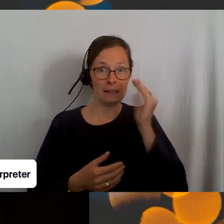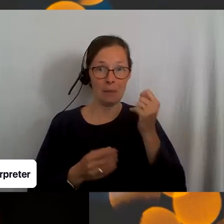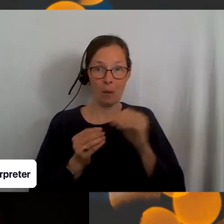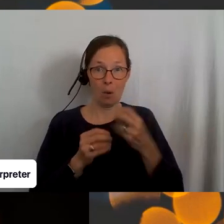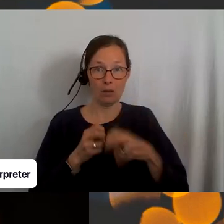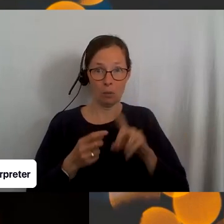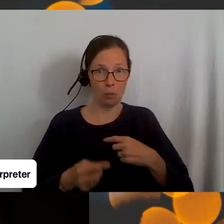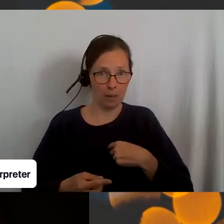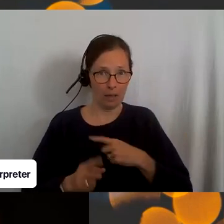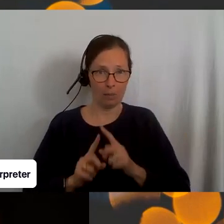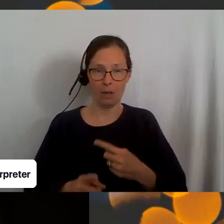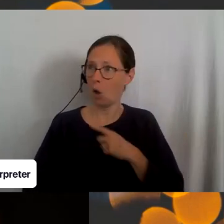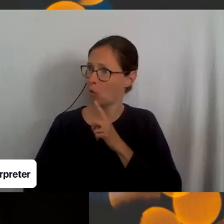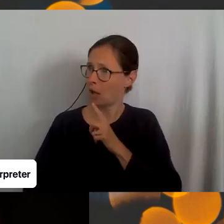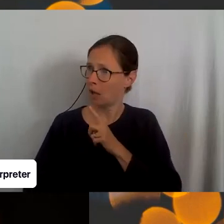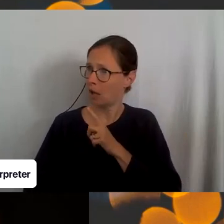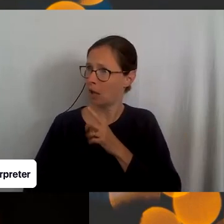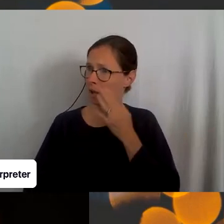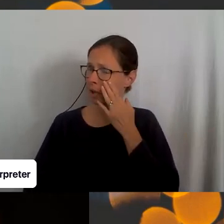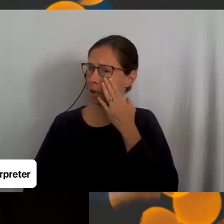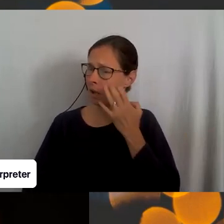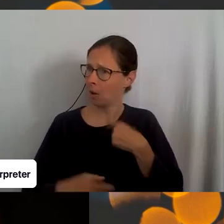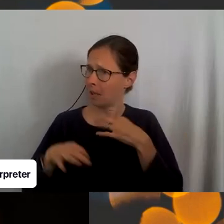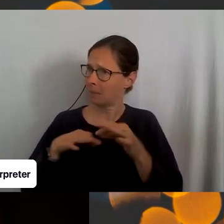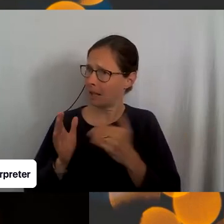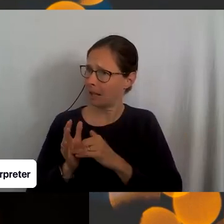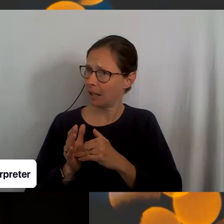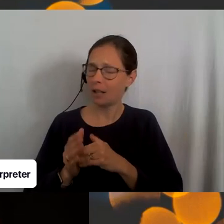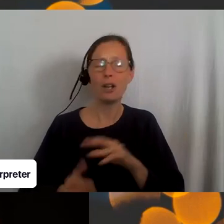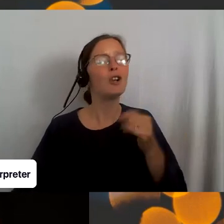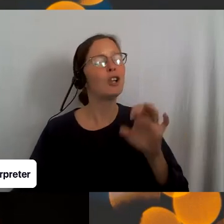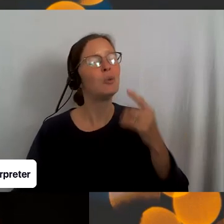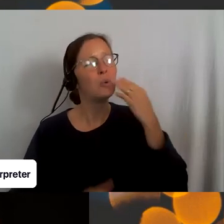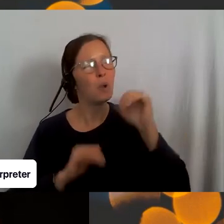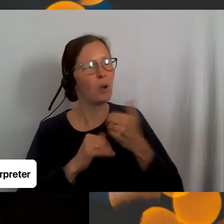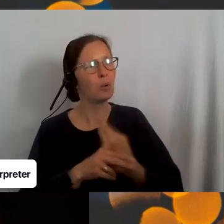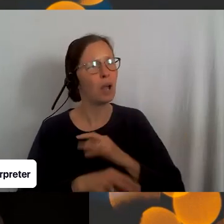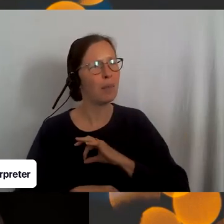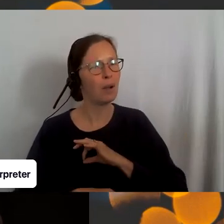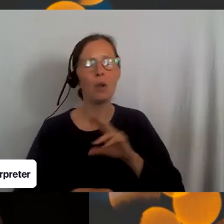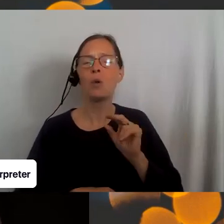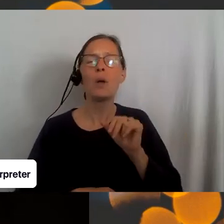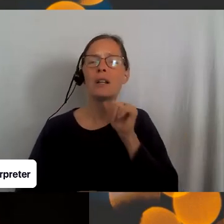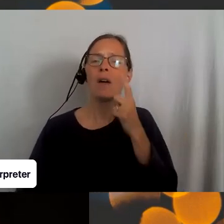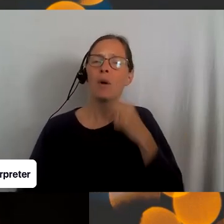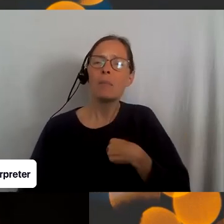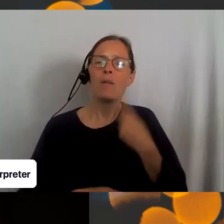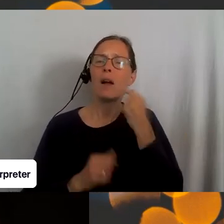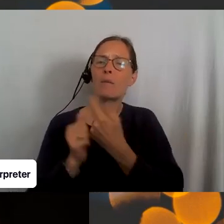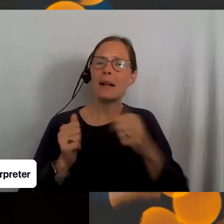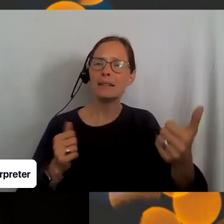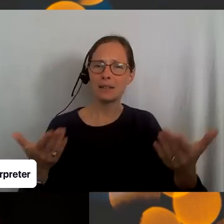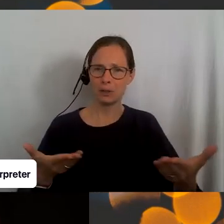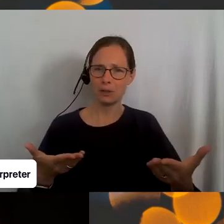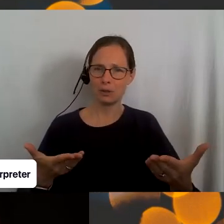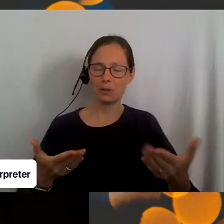Oh, really? well, Does like anyone explain the button again, Charlie? Do you know how? no, buttons not this is not me. No, this is for everybody else here. That like, and you